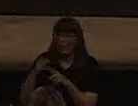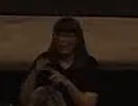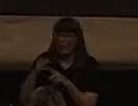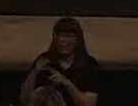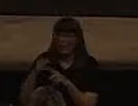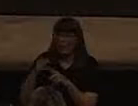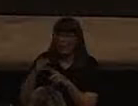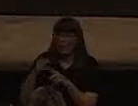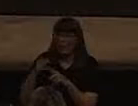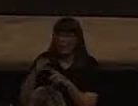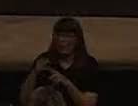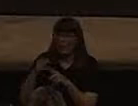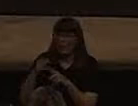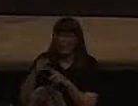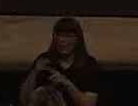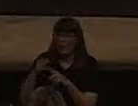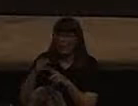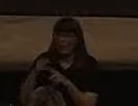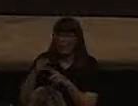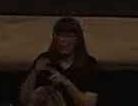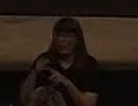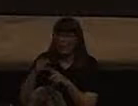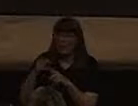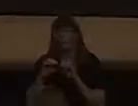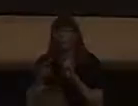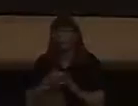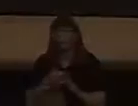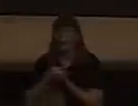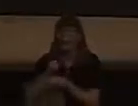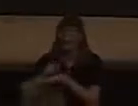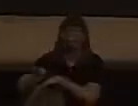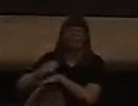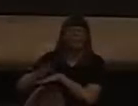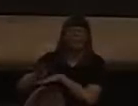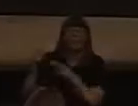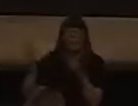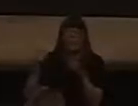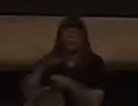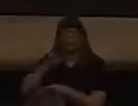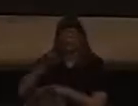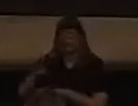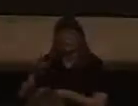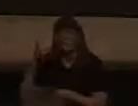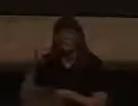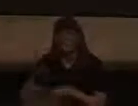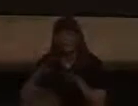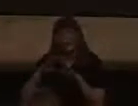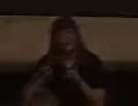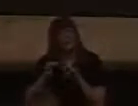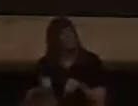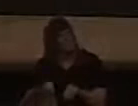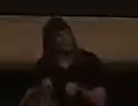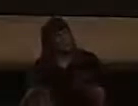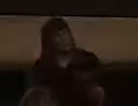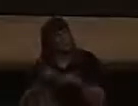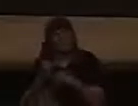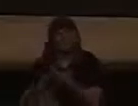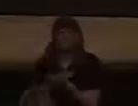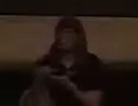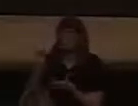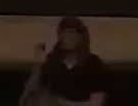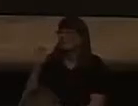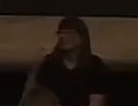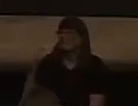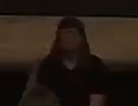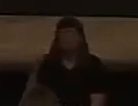their locations, and logos of partners in their activities. And manage 23 historic house museums in New York City. So when